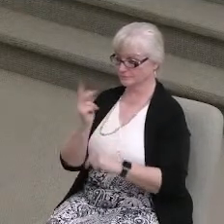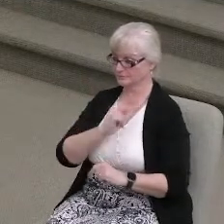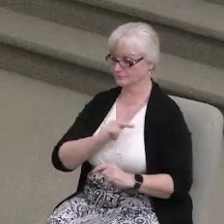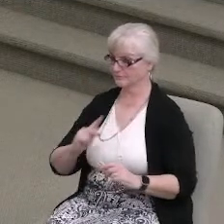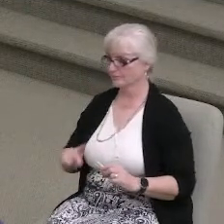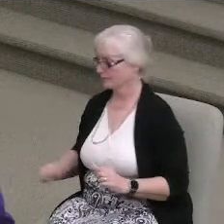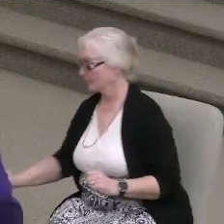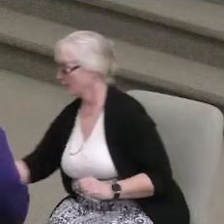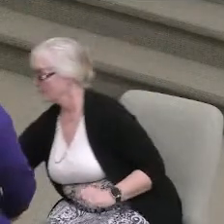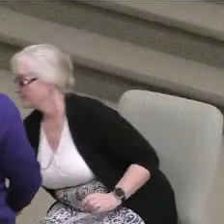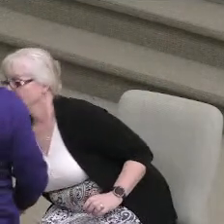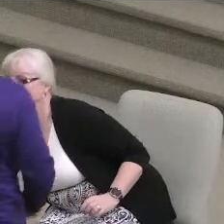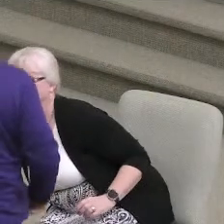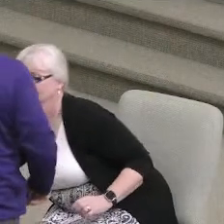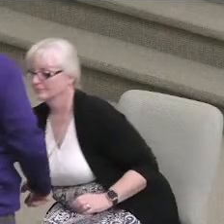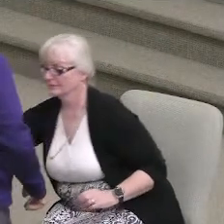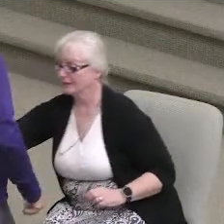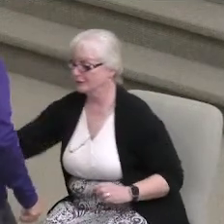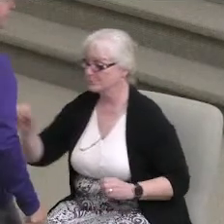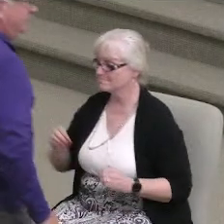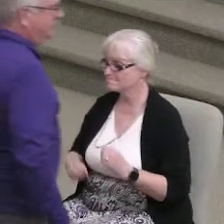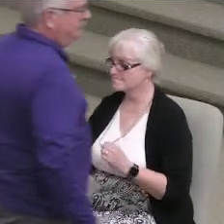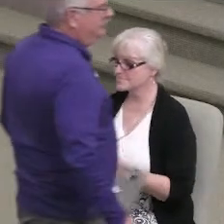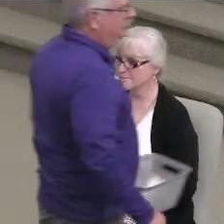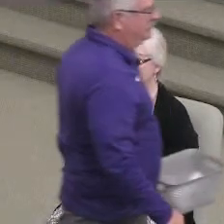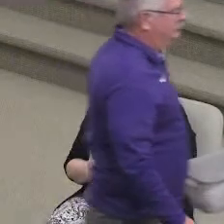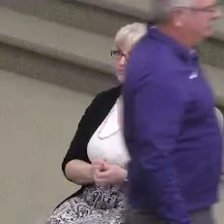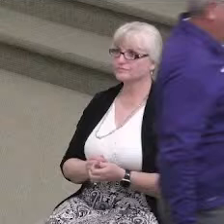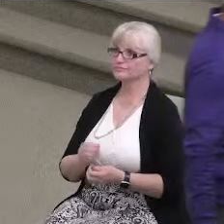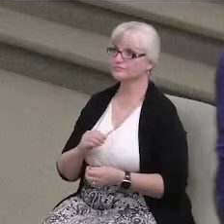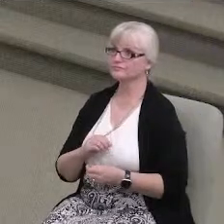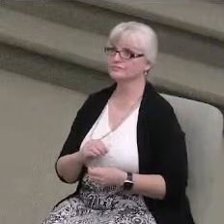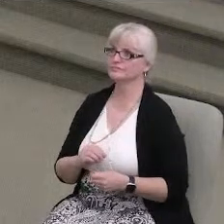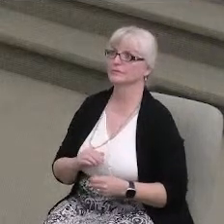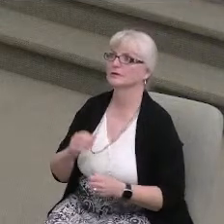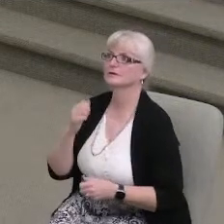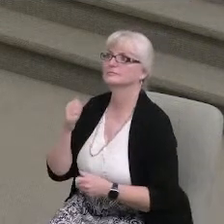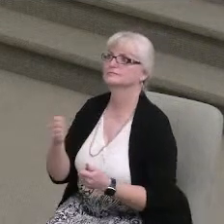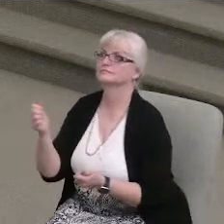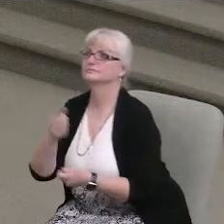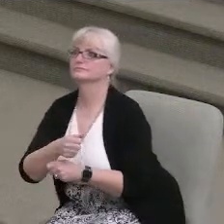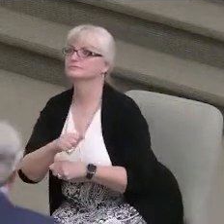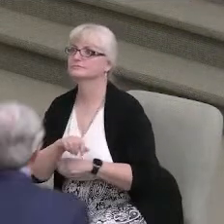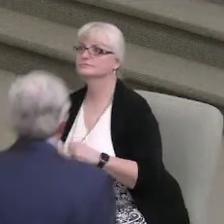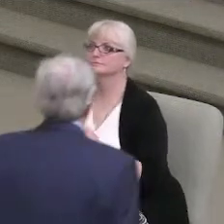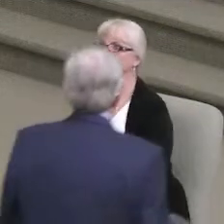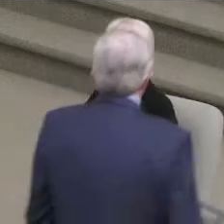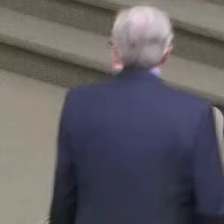kings, above all nature and all created